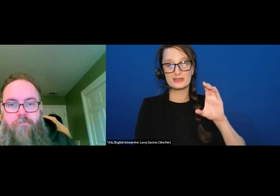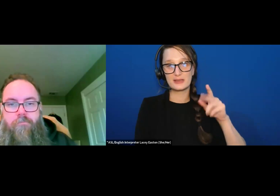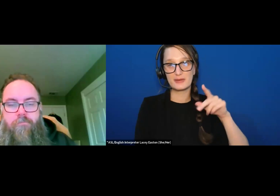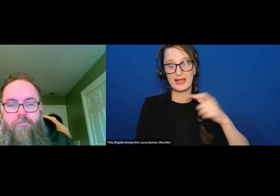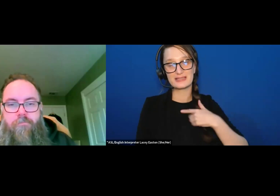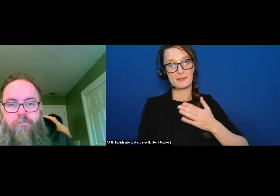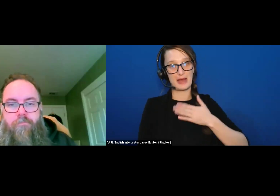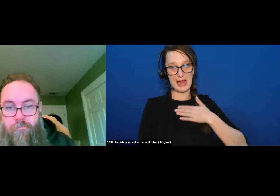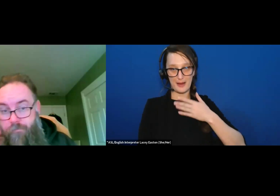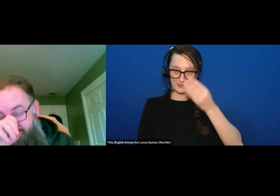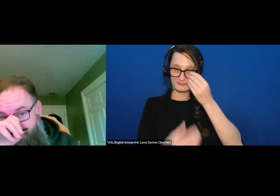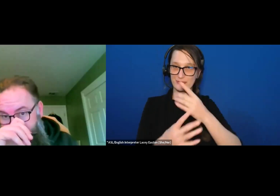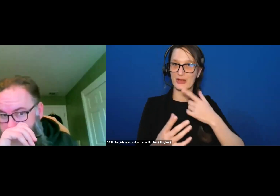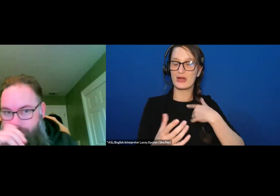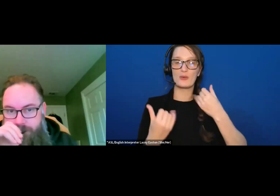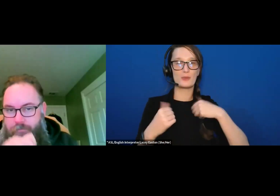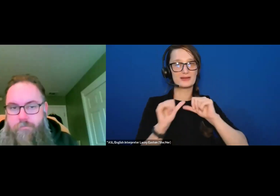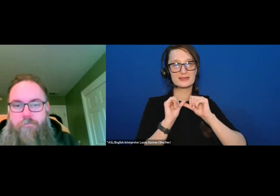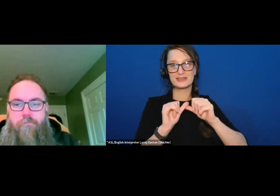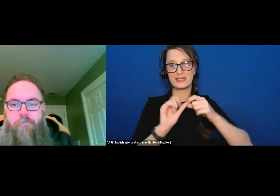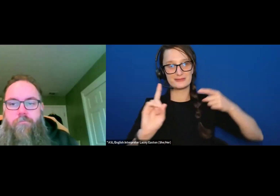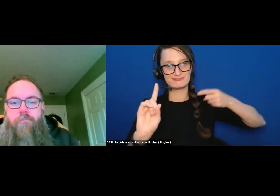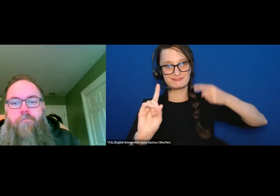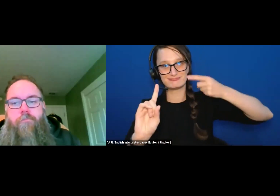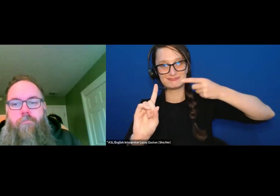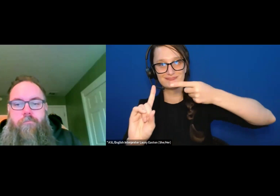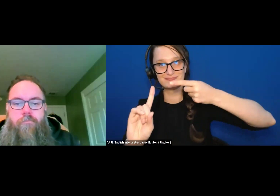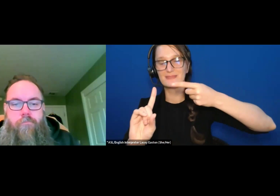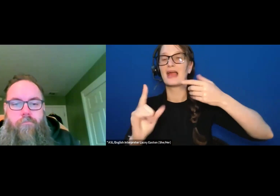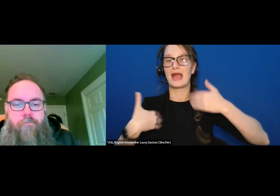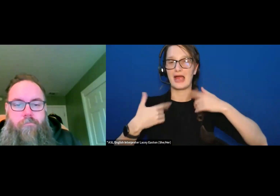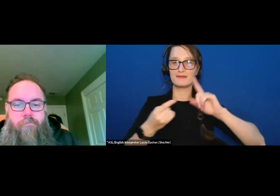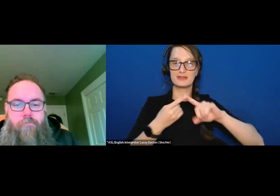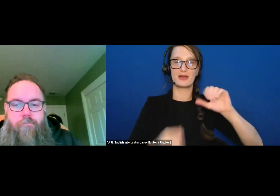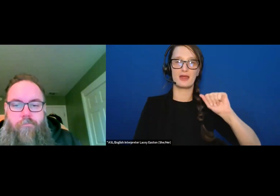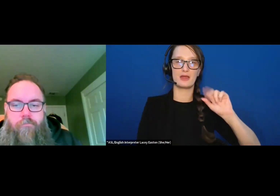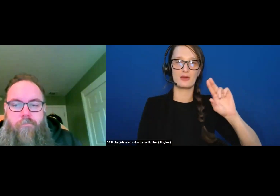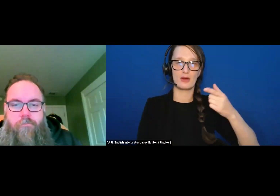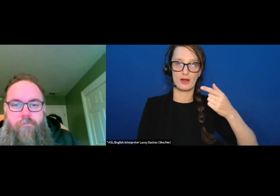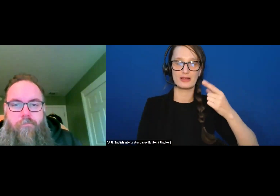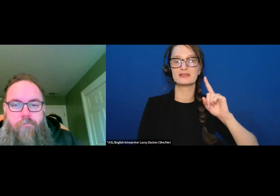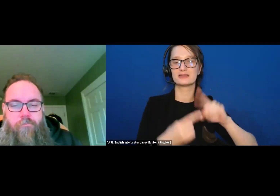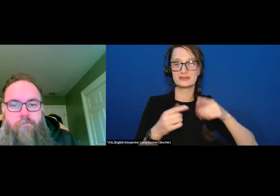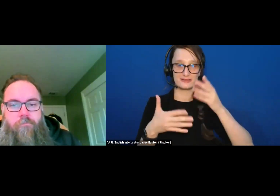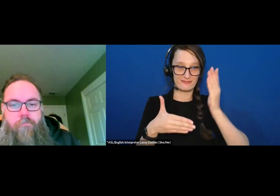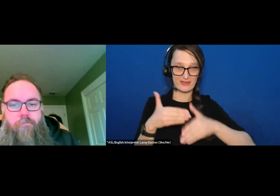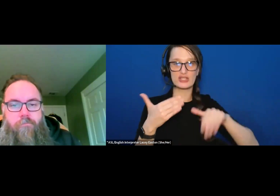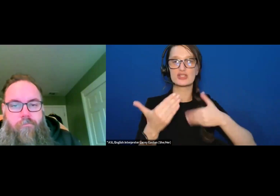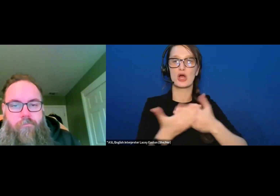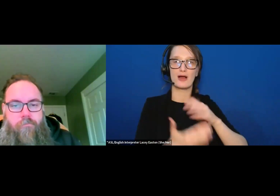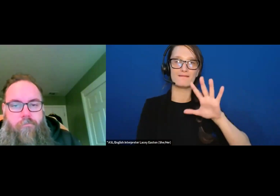through August of this year to get to all of our 522 programs. Currently, we've